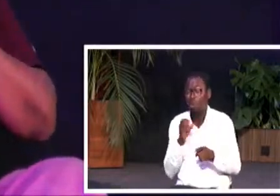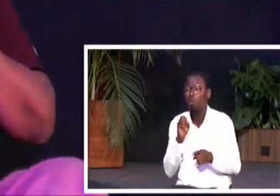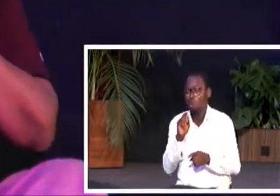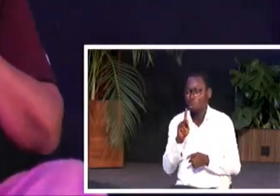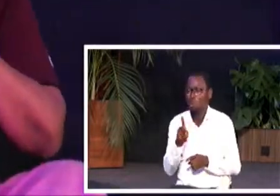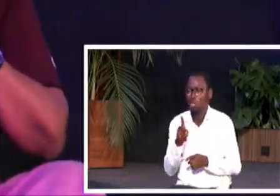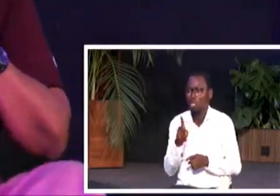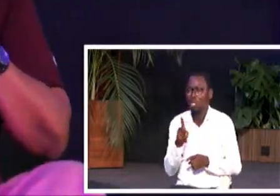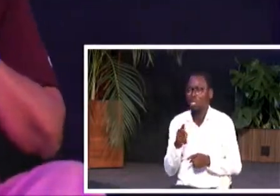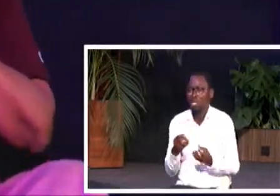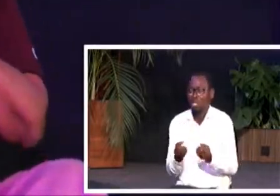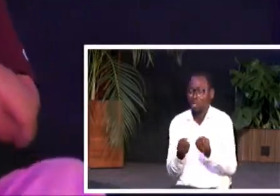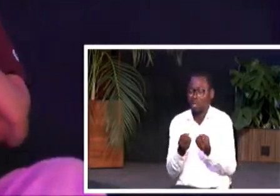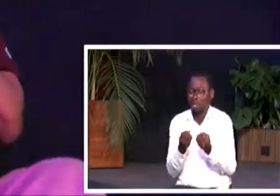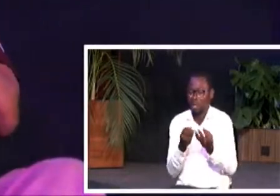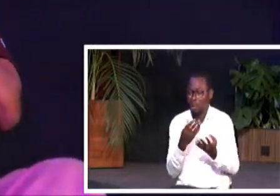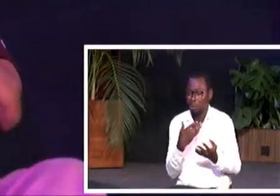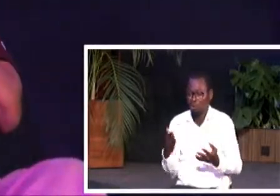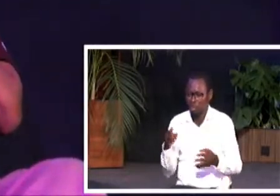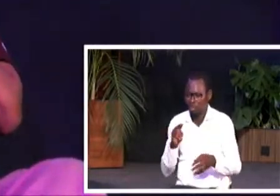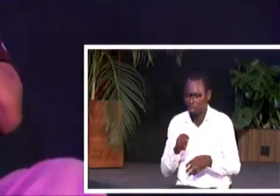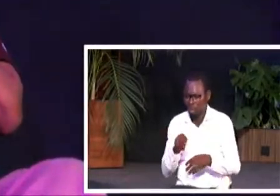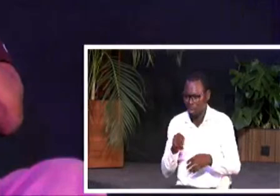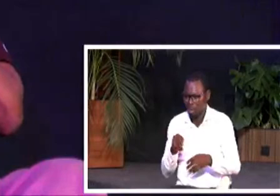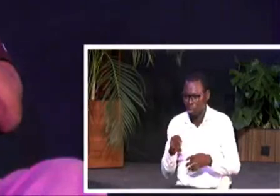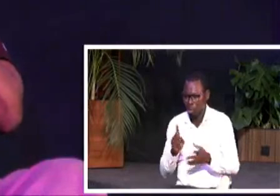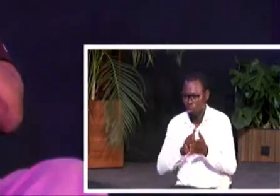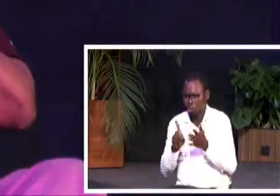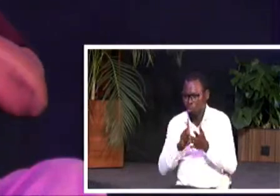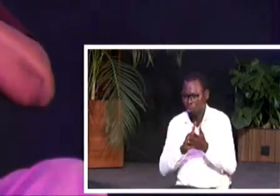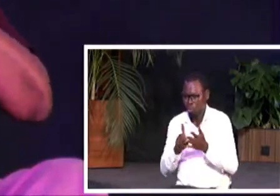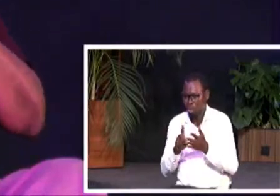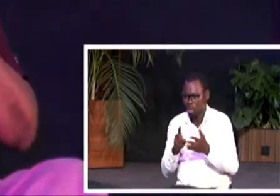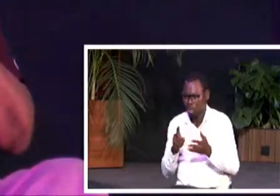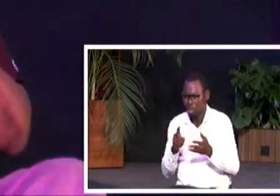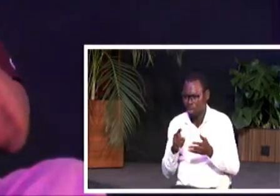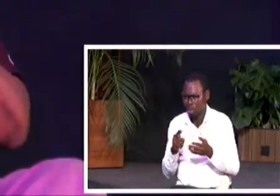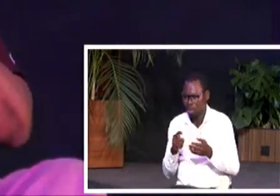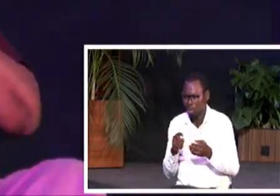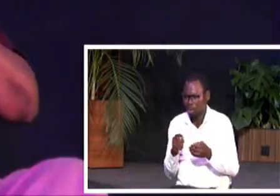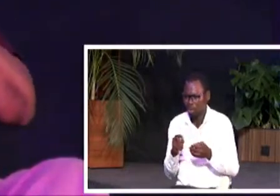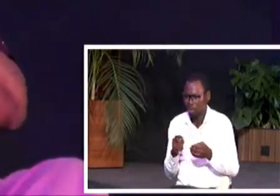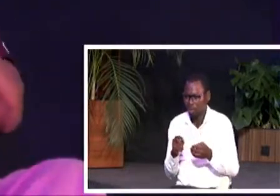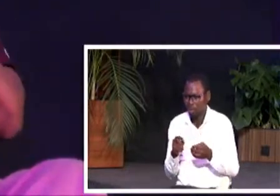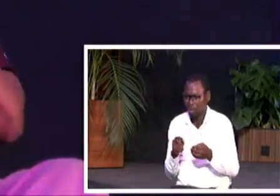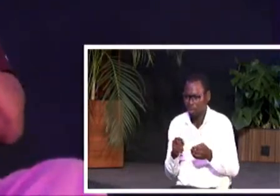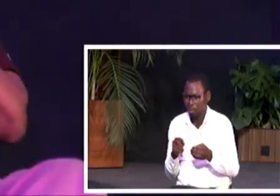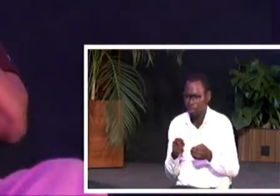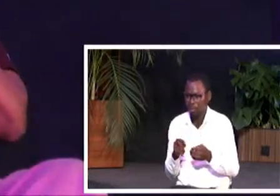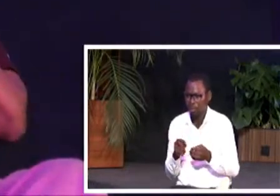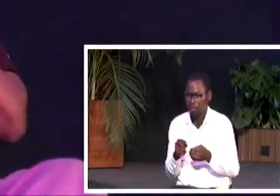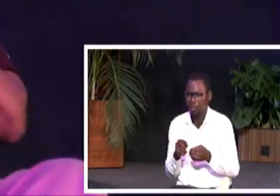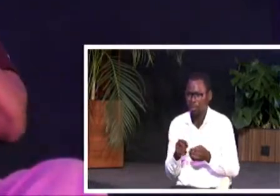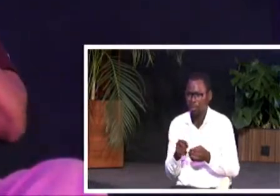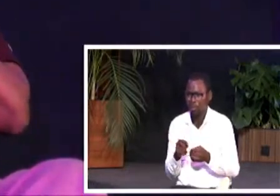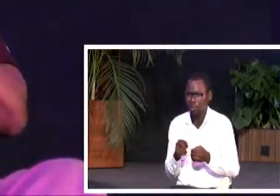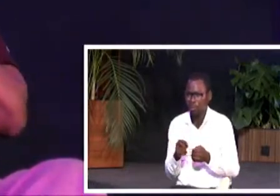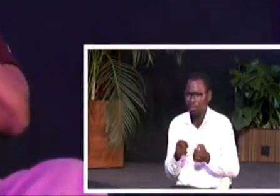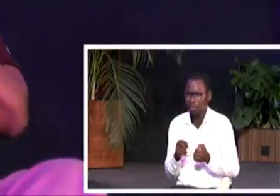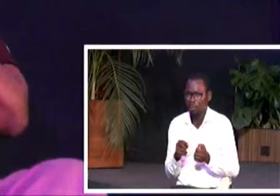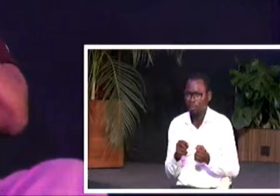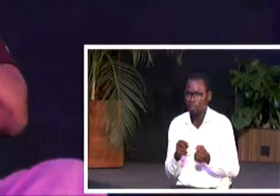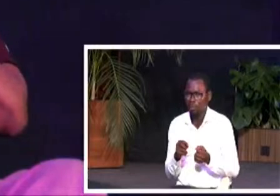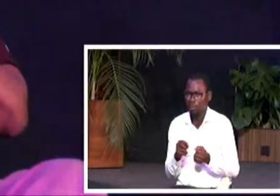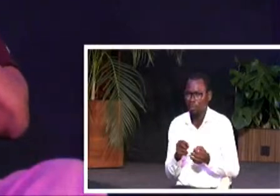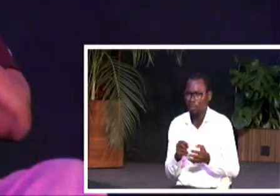that I can take from you on a weekly basis. Do you understand? So grow the carrots, and then I'll take it off you. But you